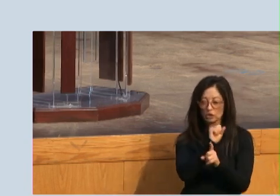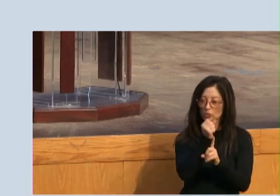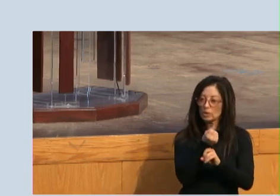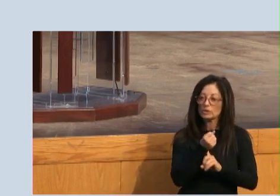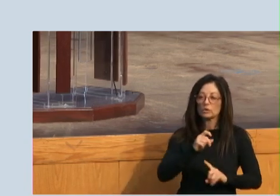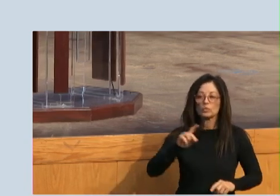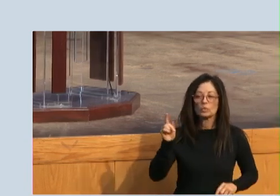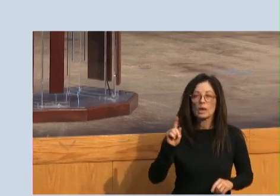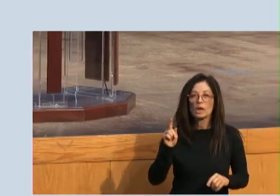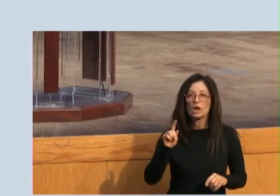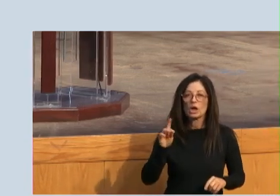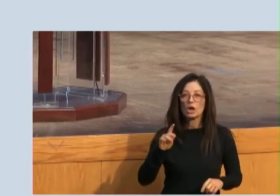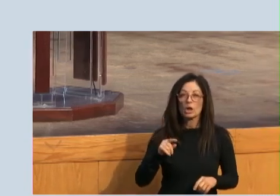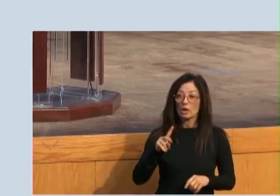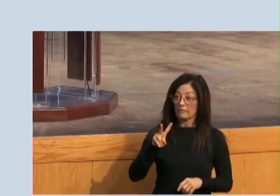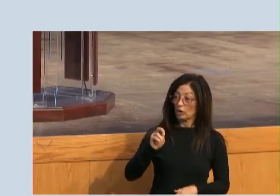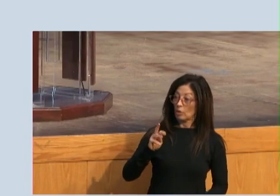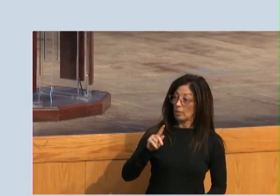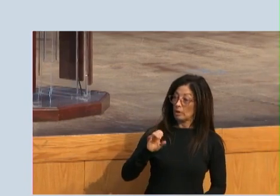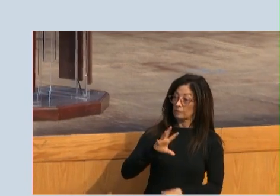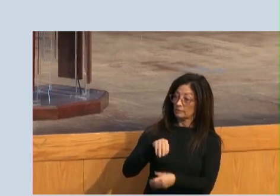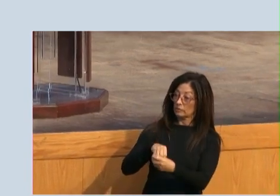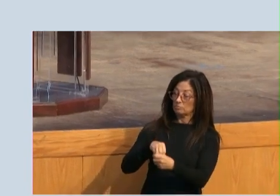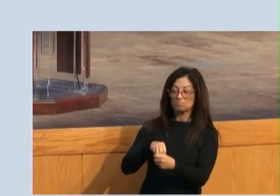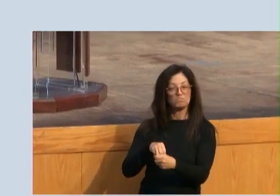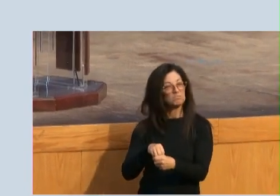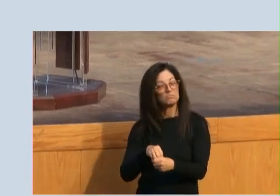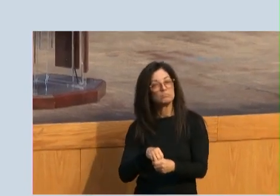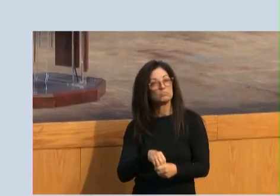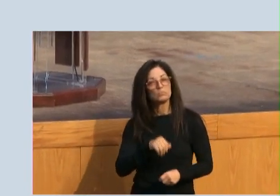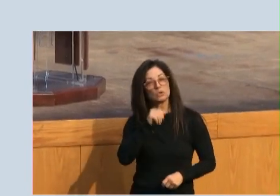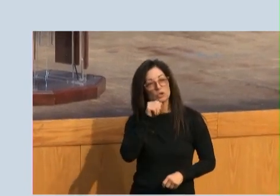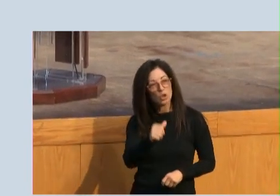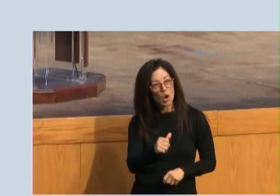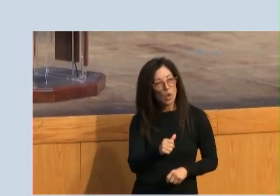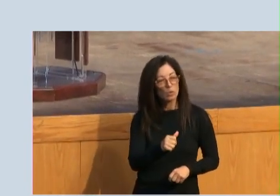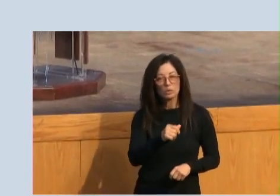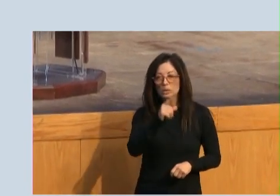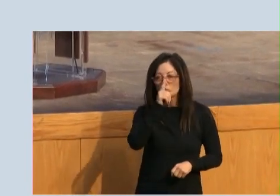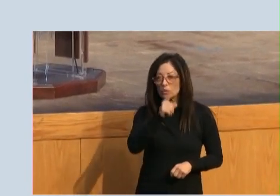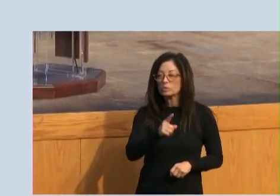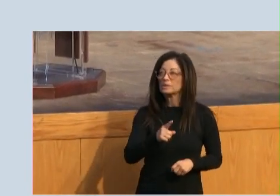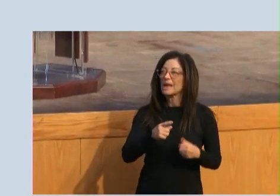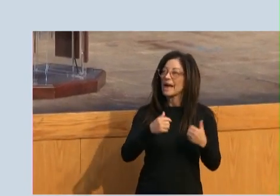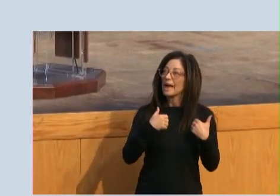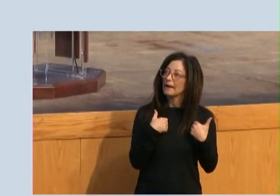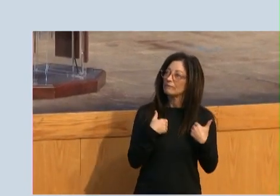where the variables in question don't necessarily have standard